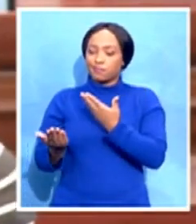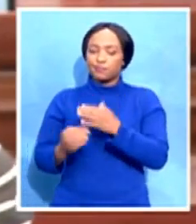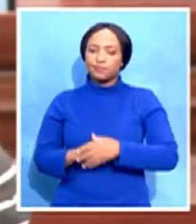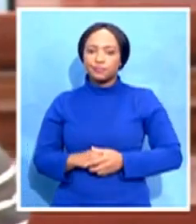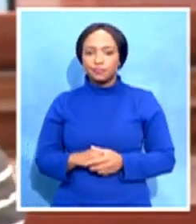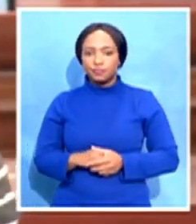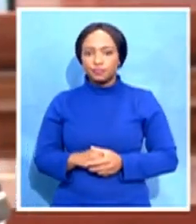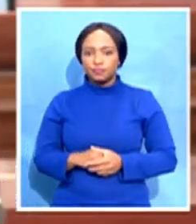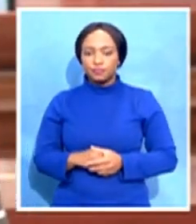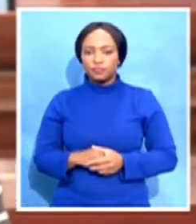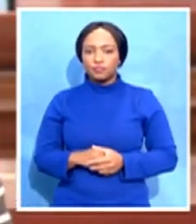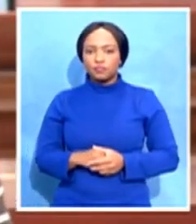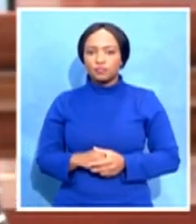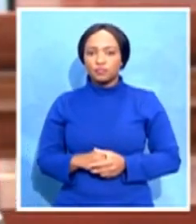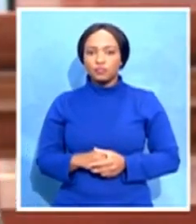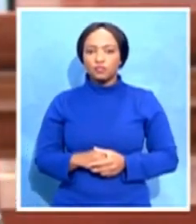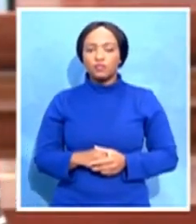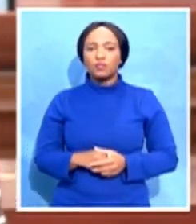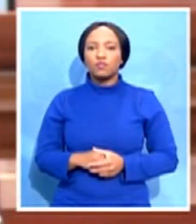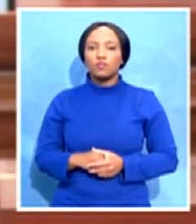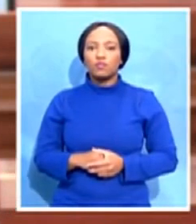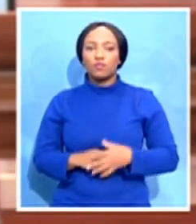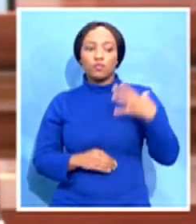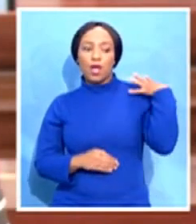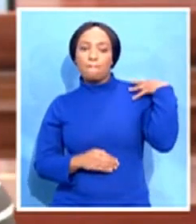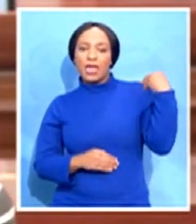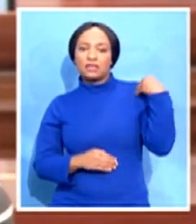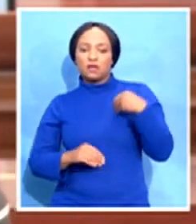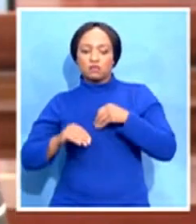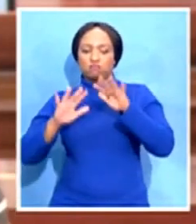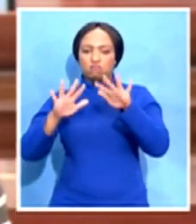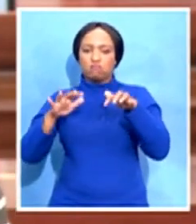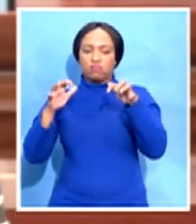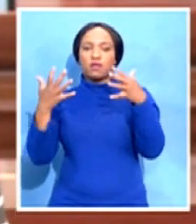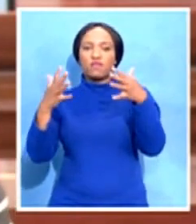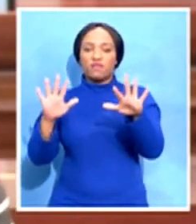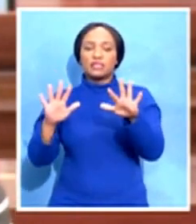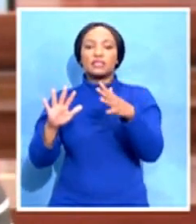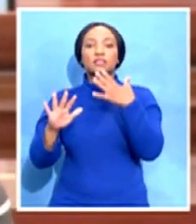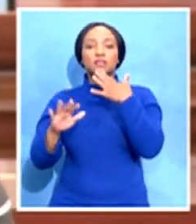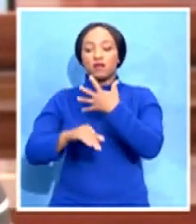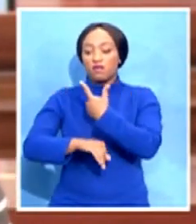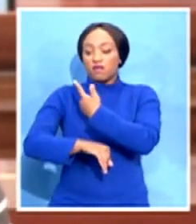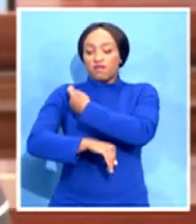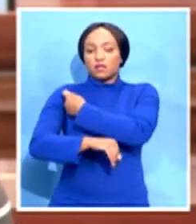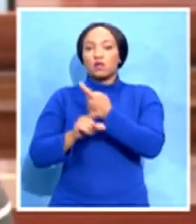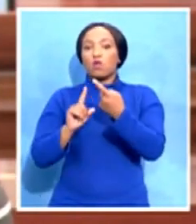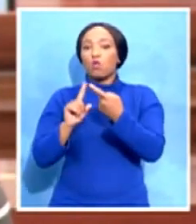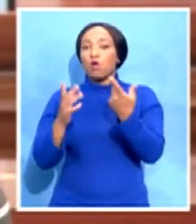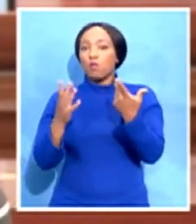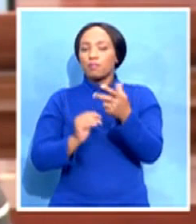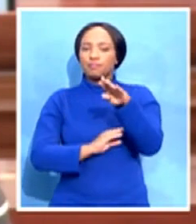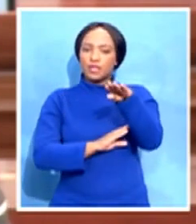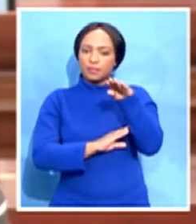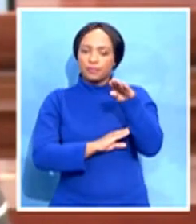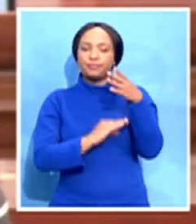Cabinet received updates on the procurement and rollout of COVID-19 vaccines in Zimbabwe, and this was presented by Honorable Vice President and Minister